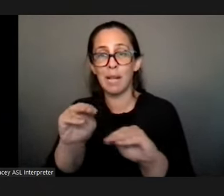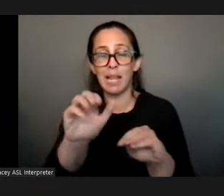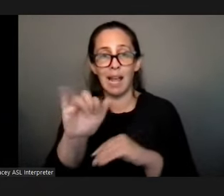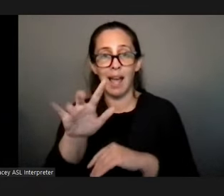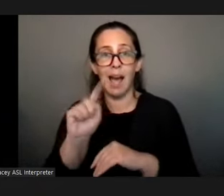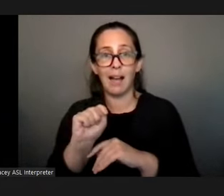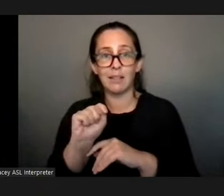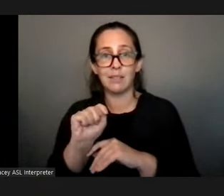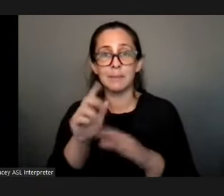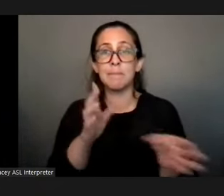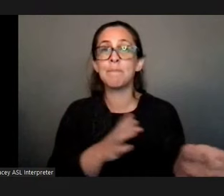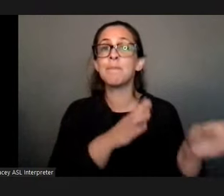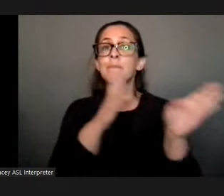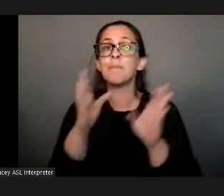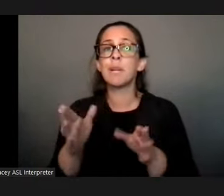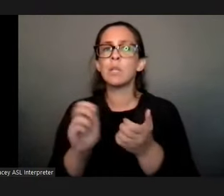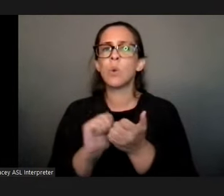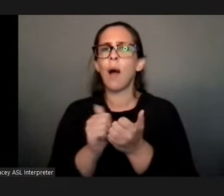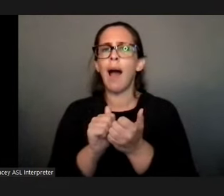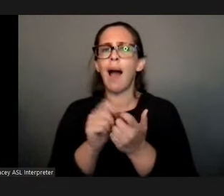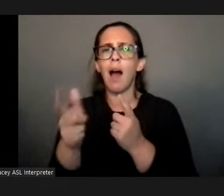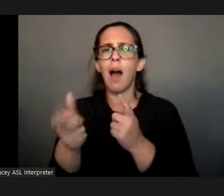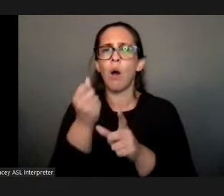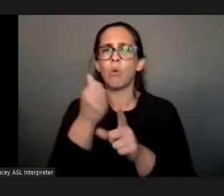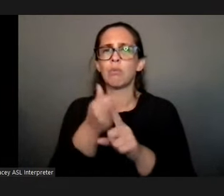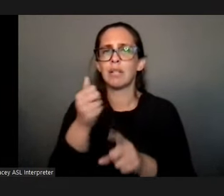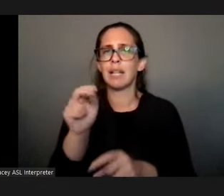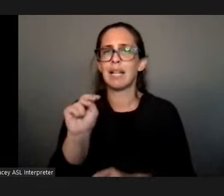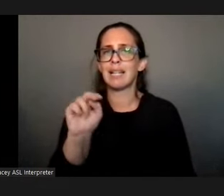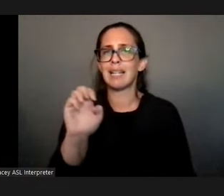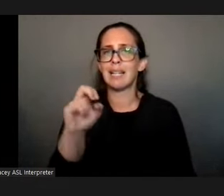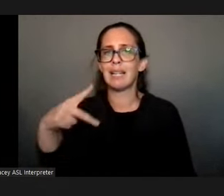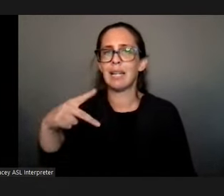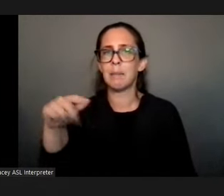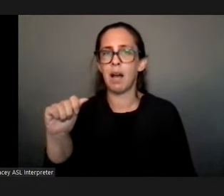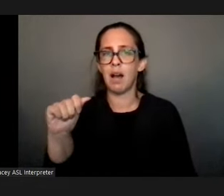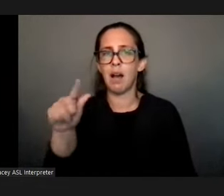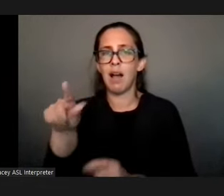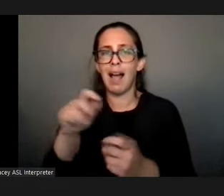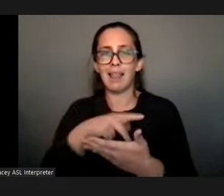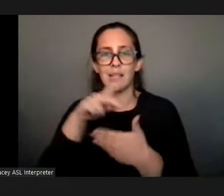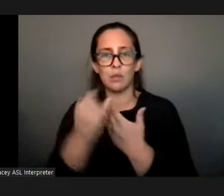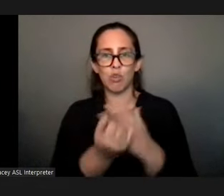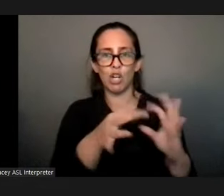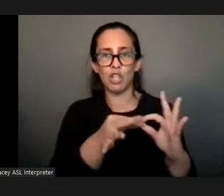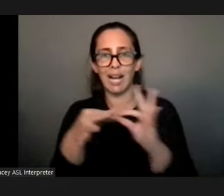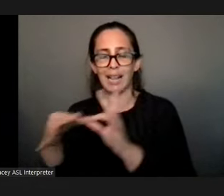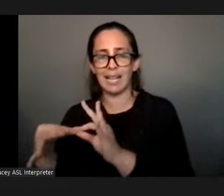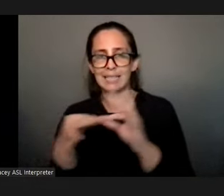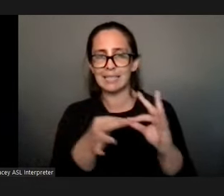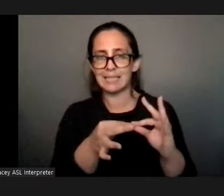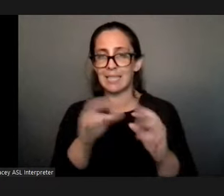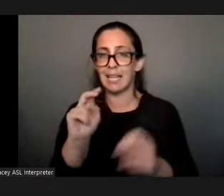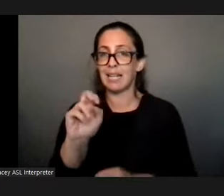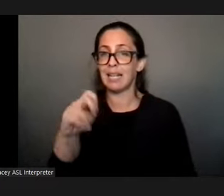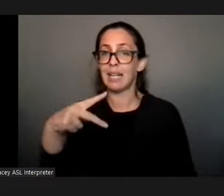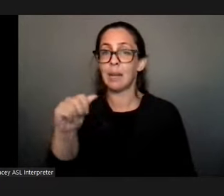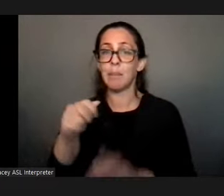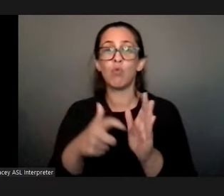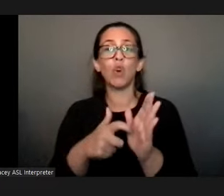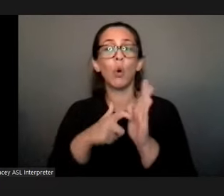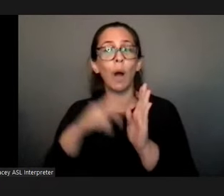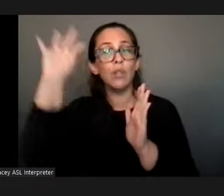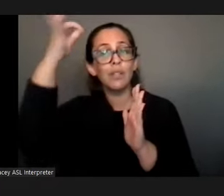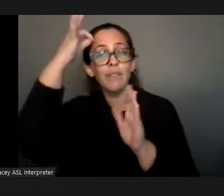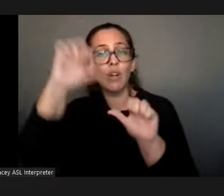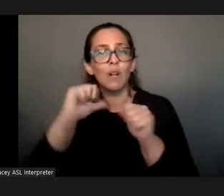So how is the National Environmental Policy Act, or NEPA, and the project linked? NEPA requires federal agencies to assess and